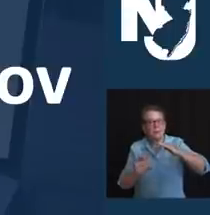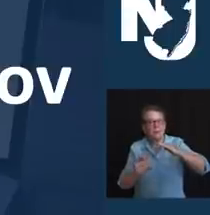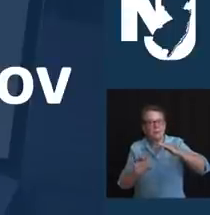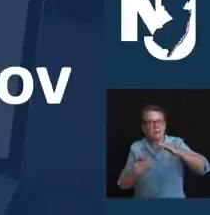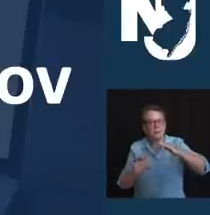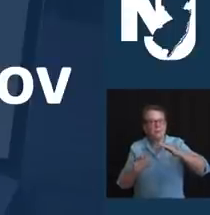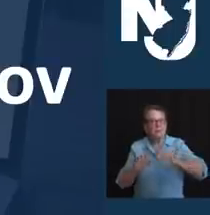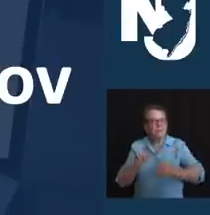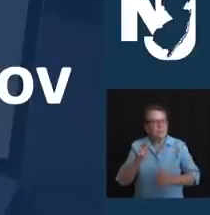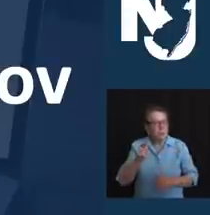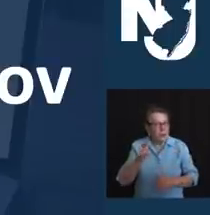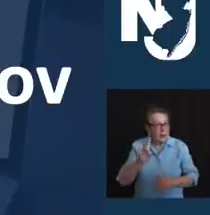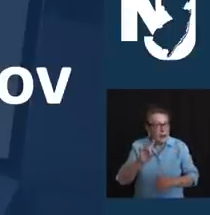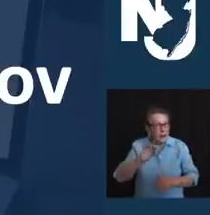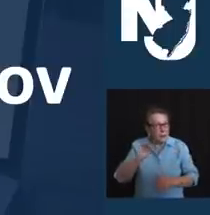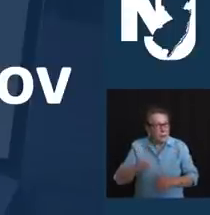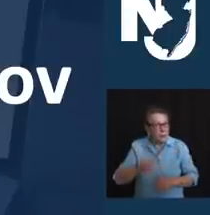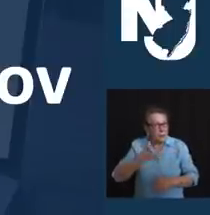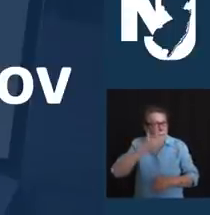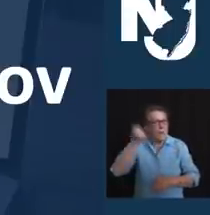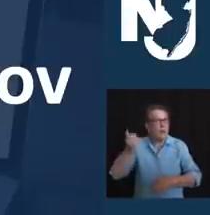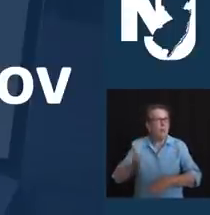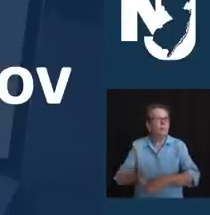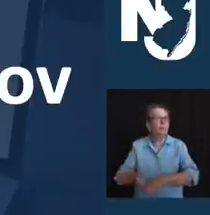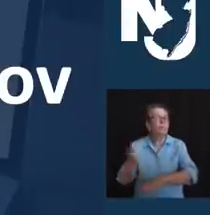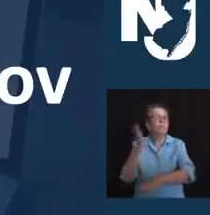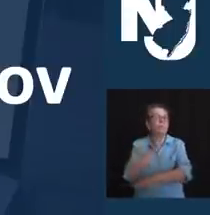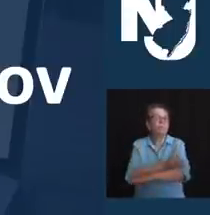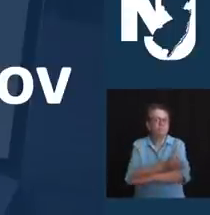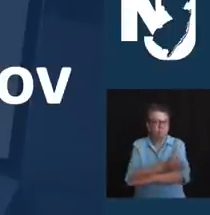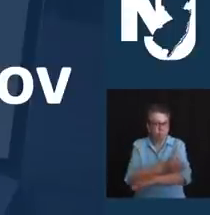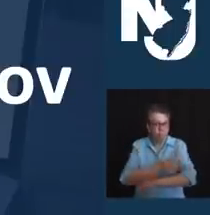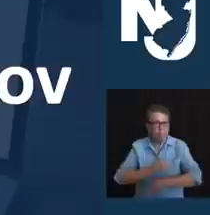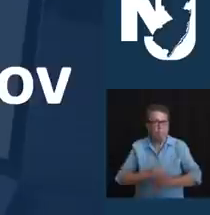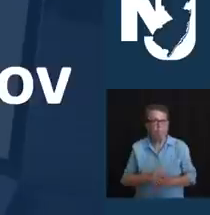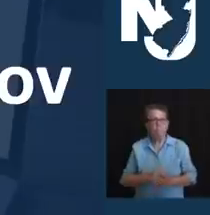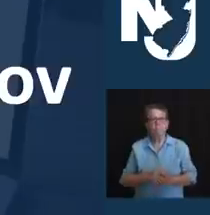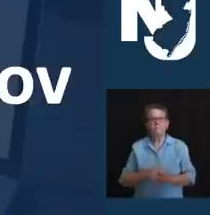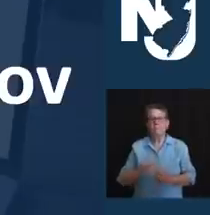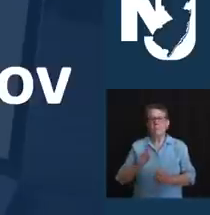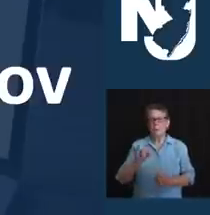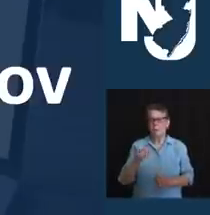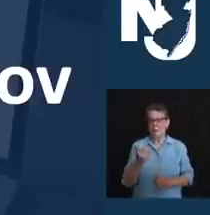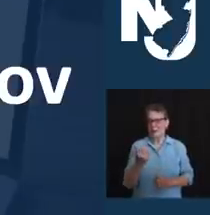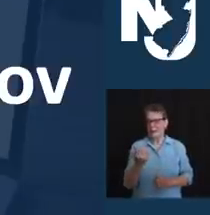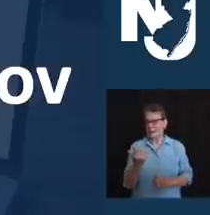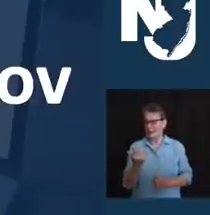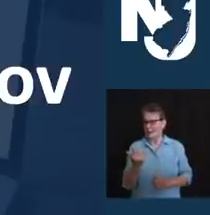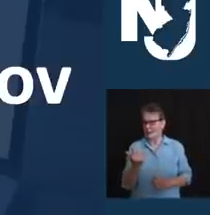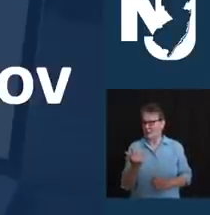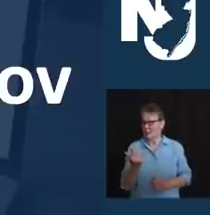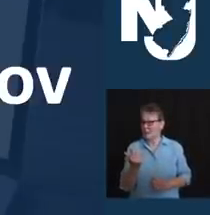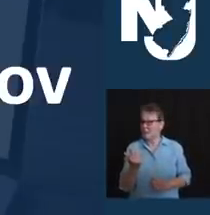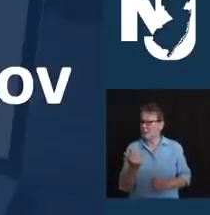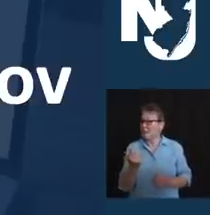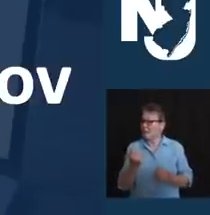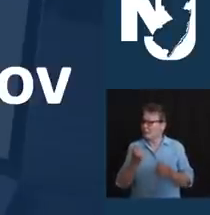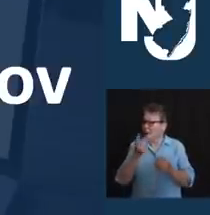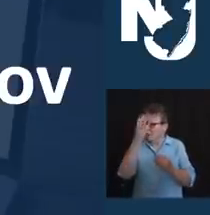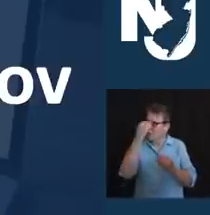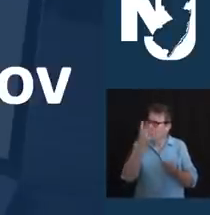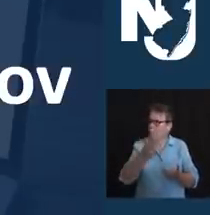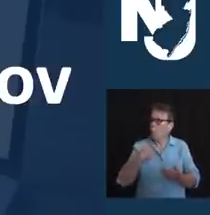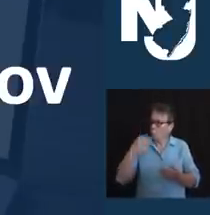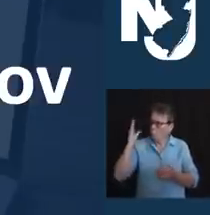28%. On May 13th, and by the way, we fully expect that to continue to drop over the course of this week. On